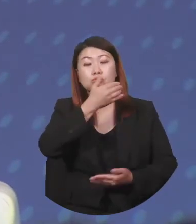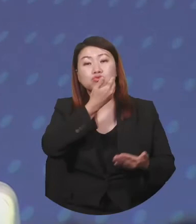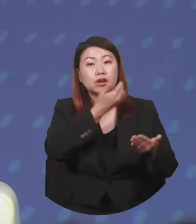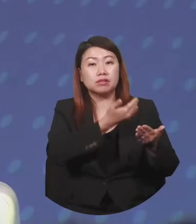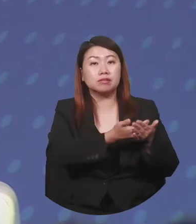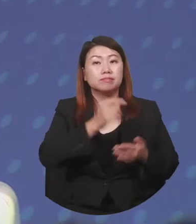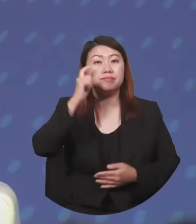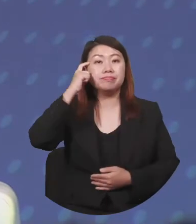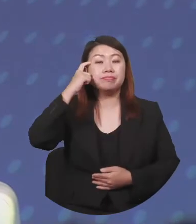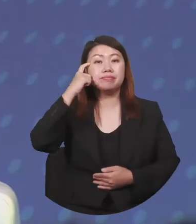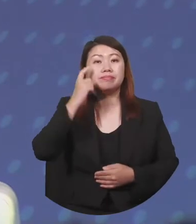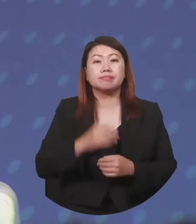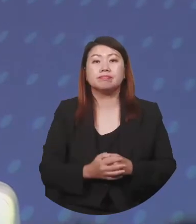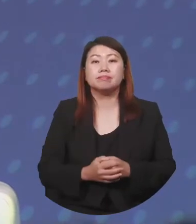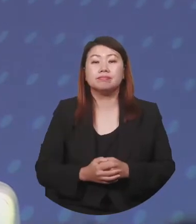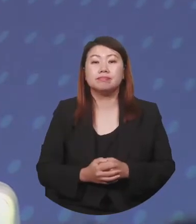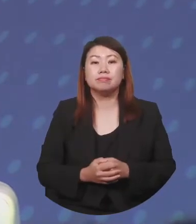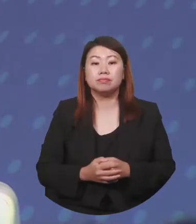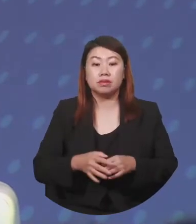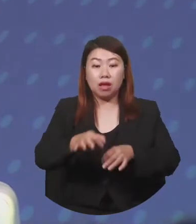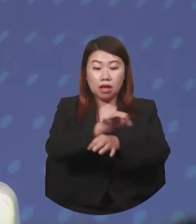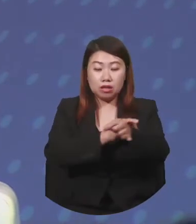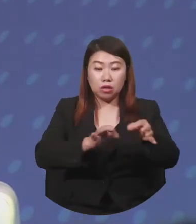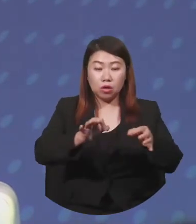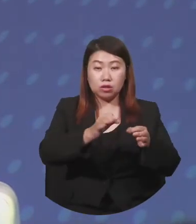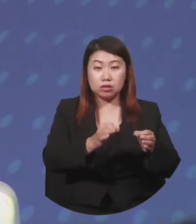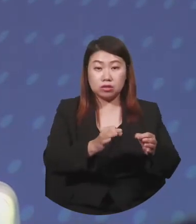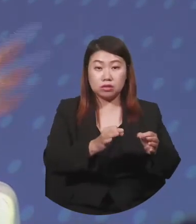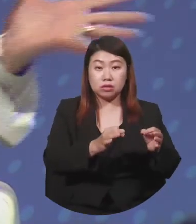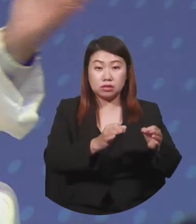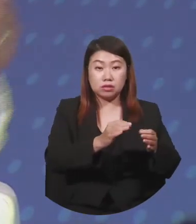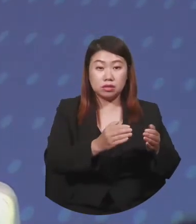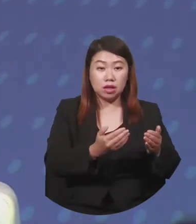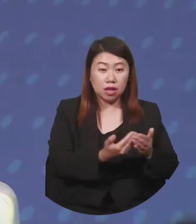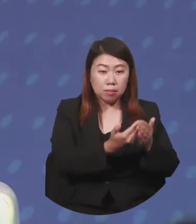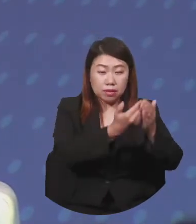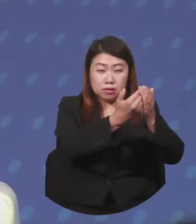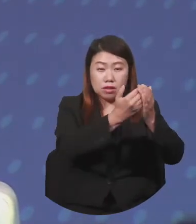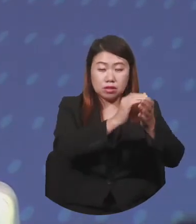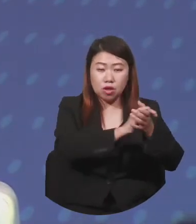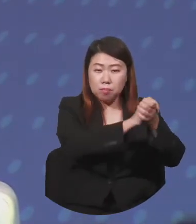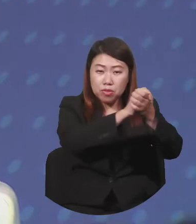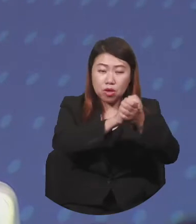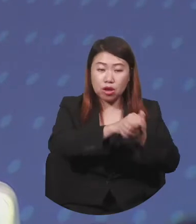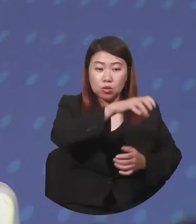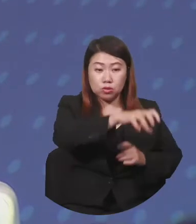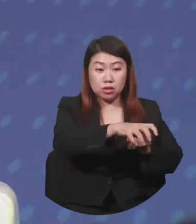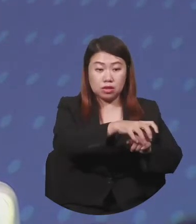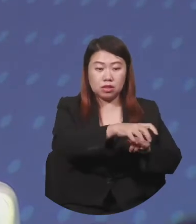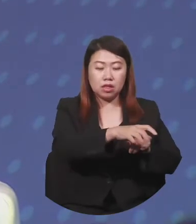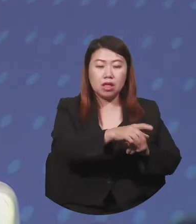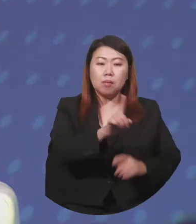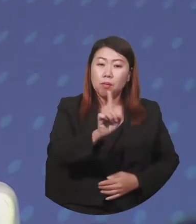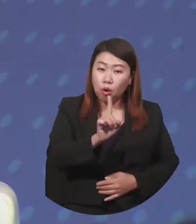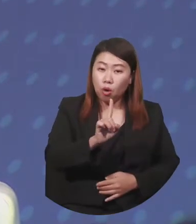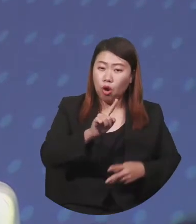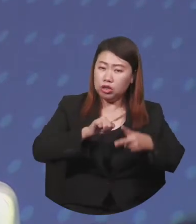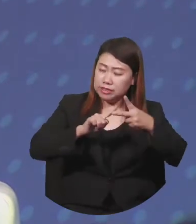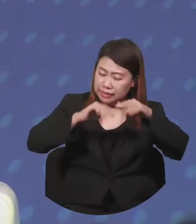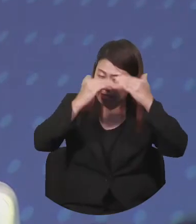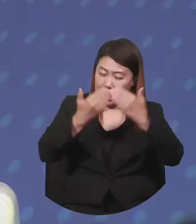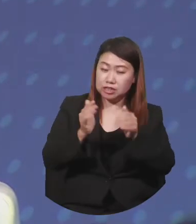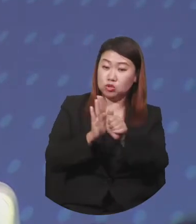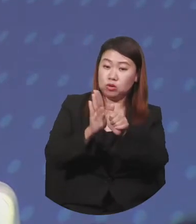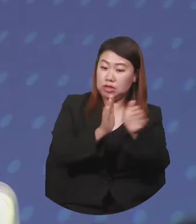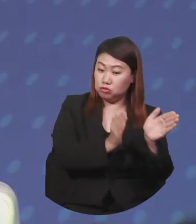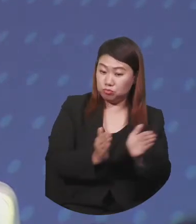to facilitate any dialogue that we might want. And I echo the thanks to the organizers for a very